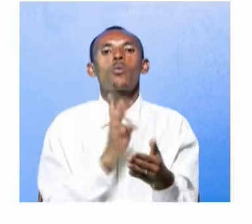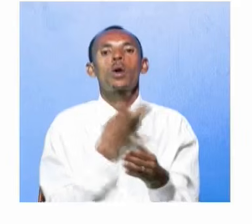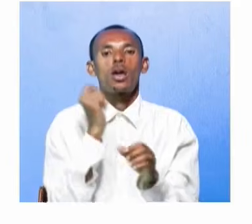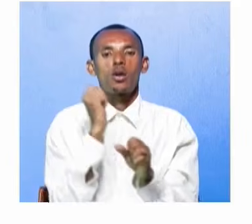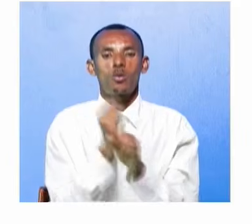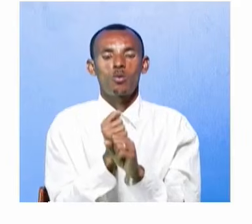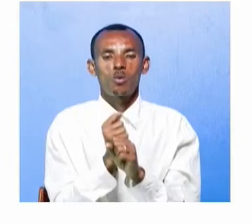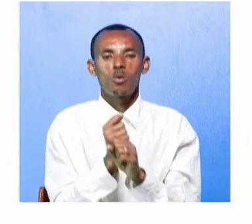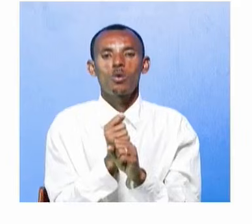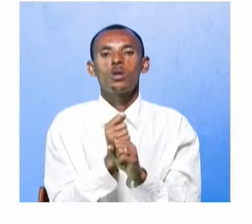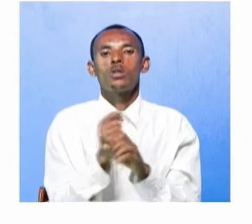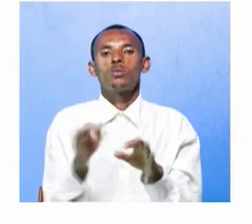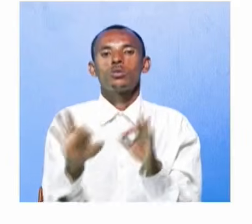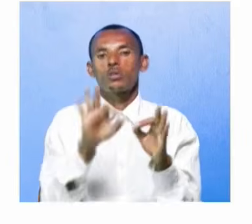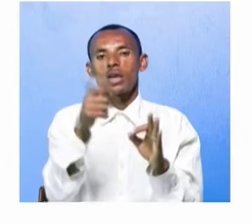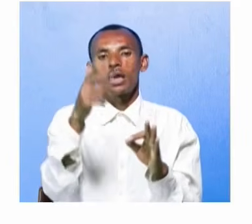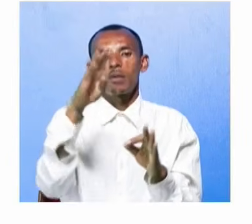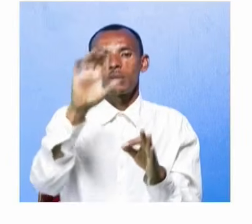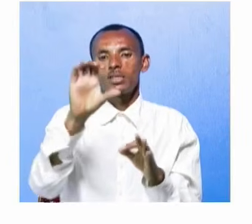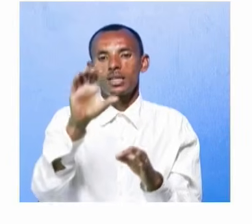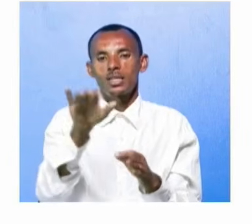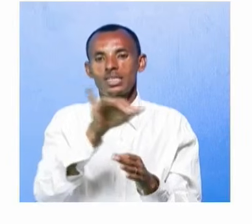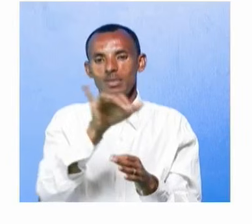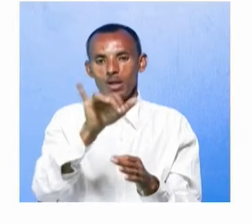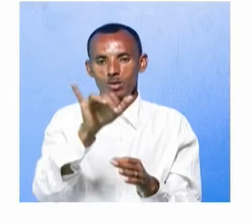putting ABC is similar to